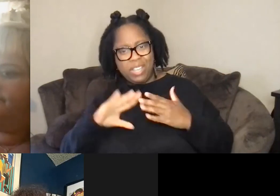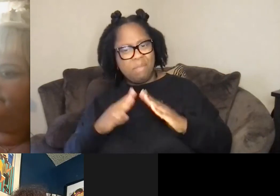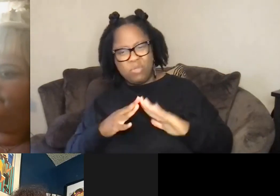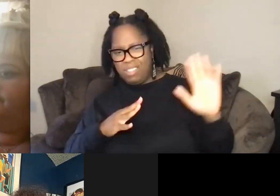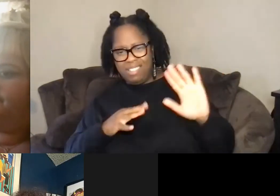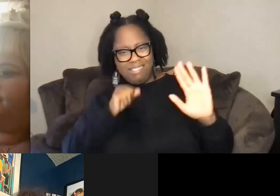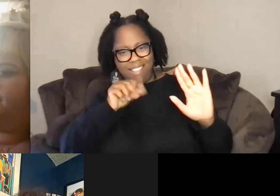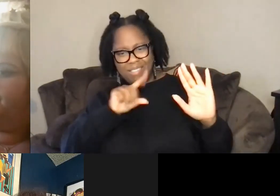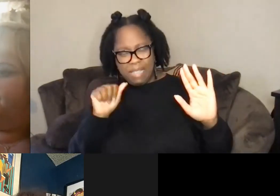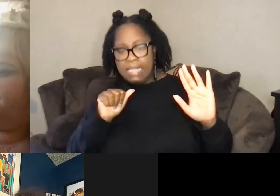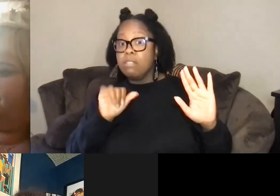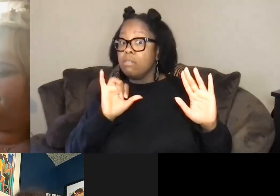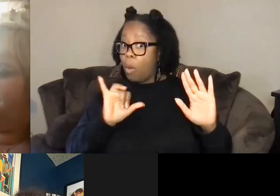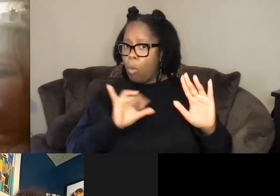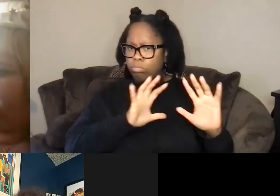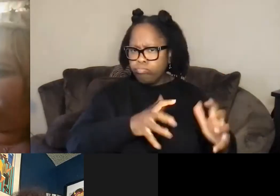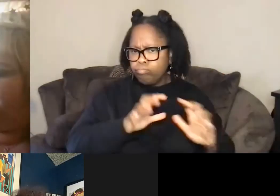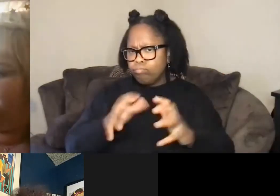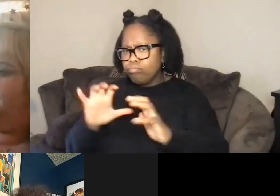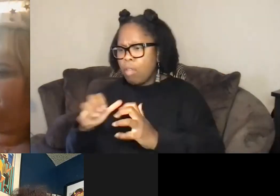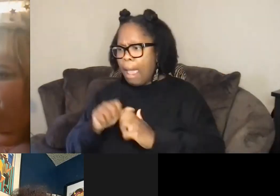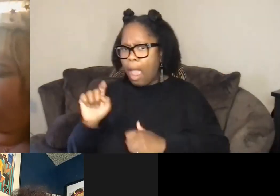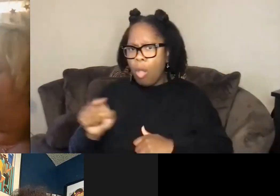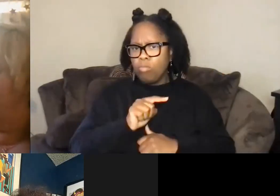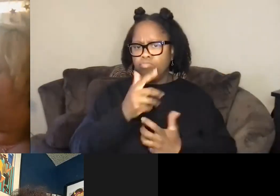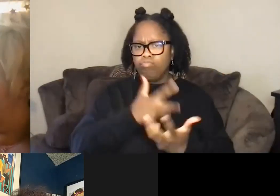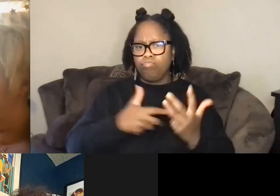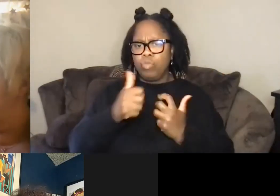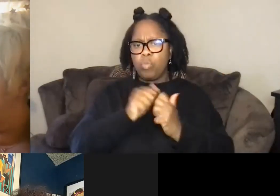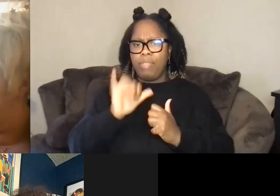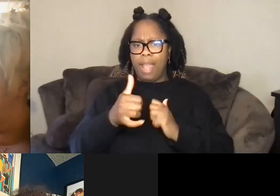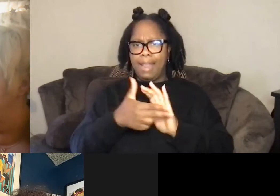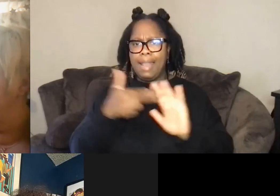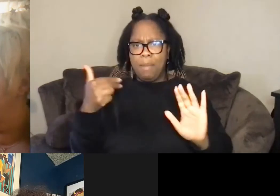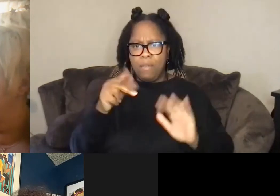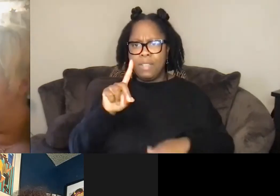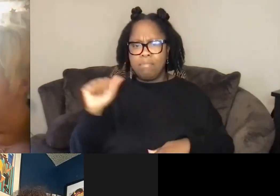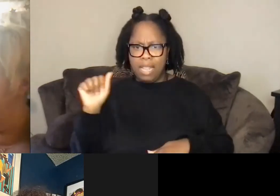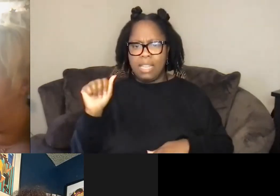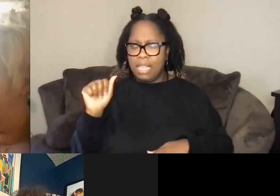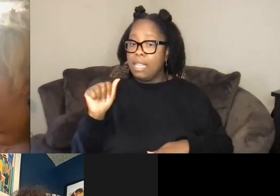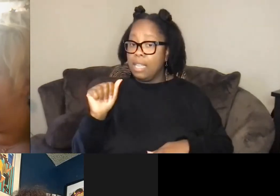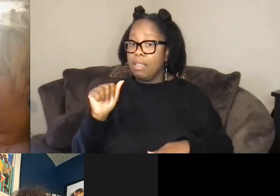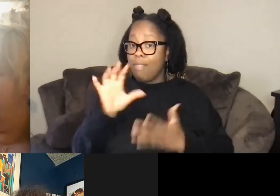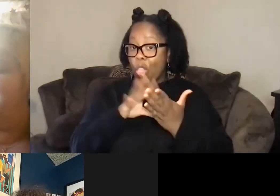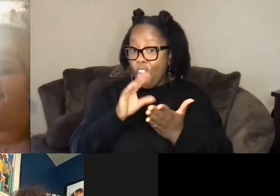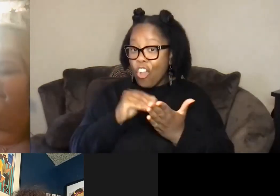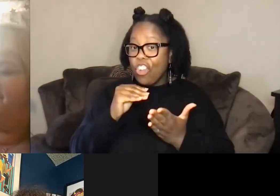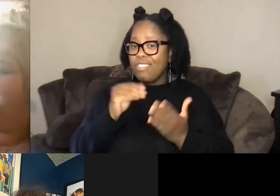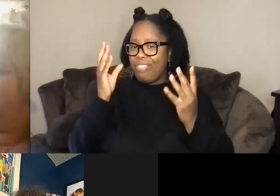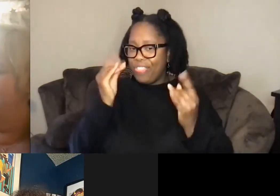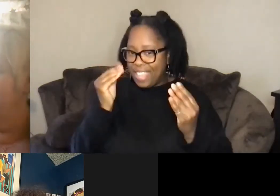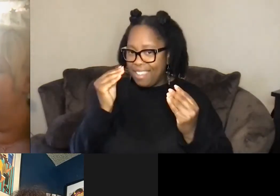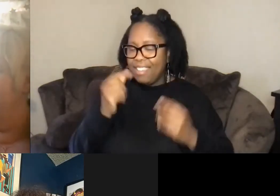at how other groups of people have interacted with labels of disability, and just do some learning, do some thinking. And I